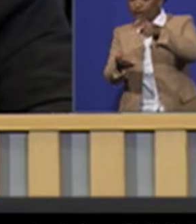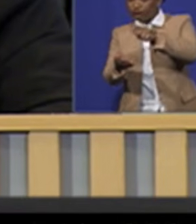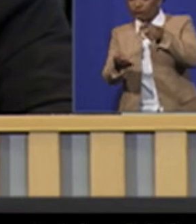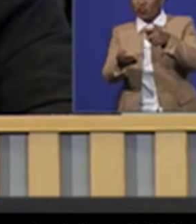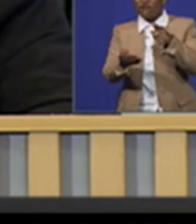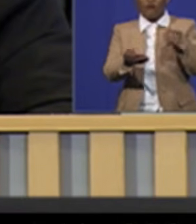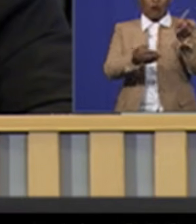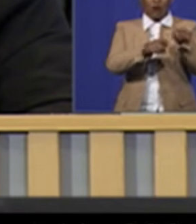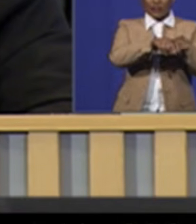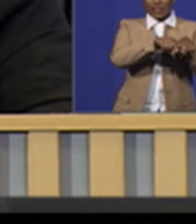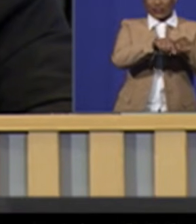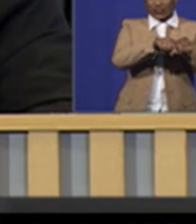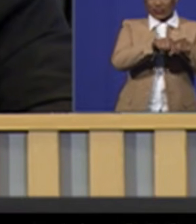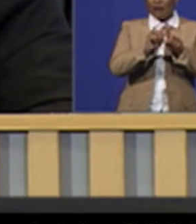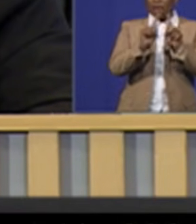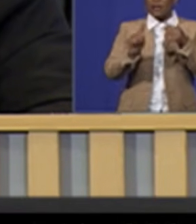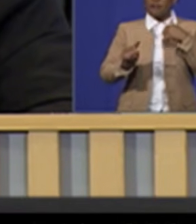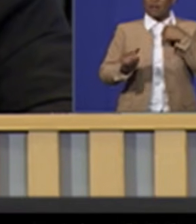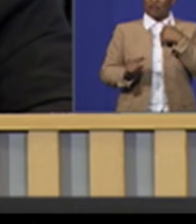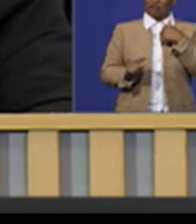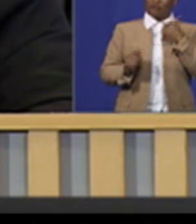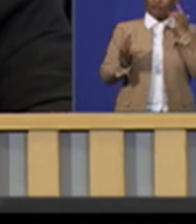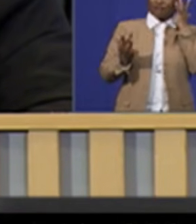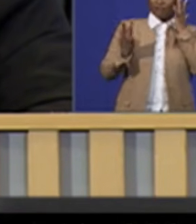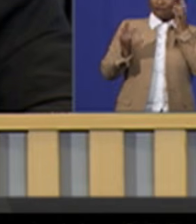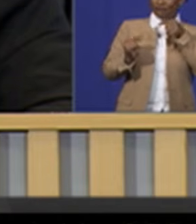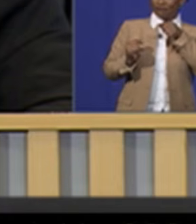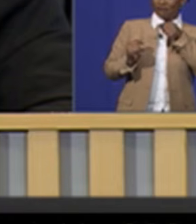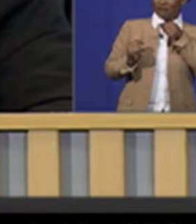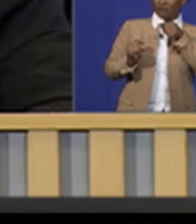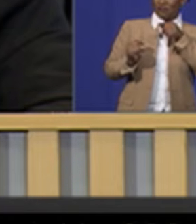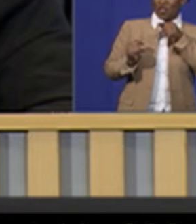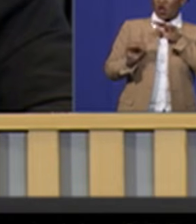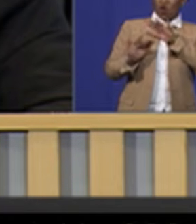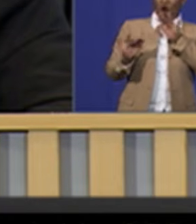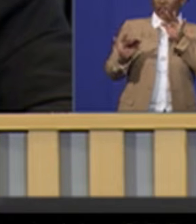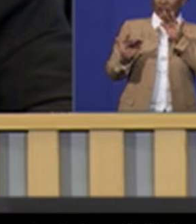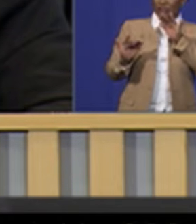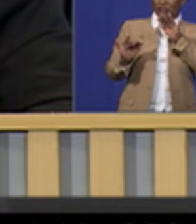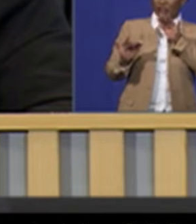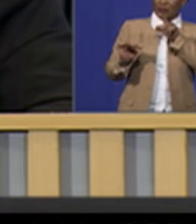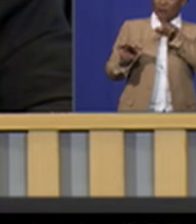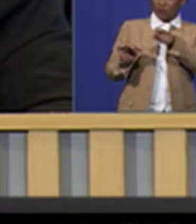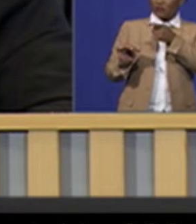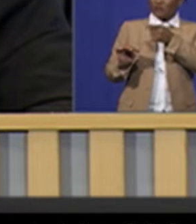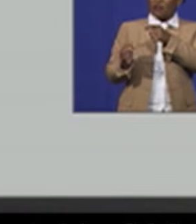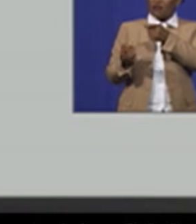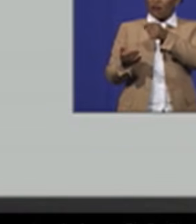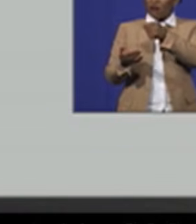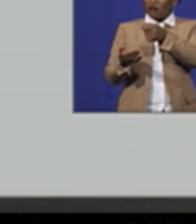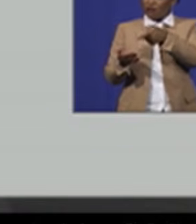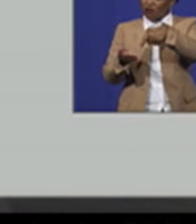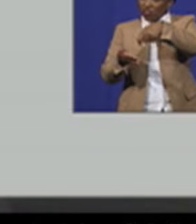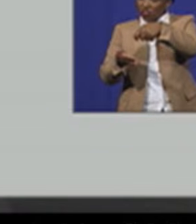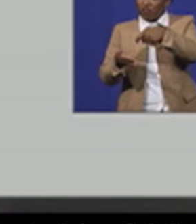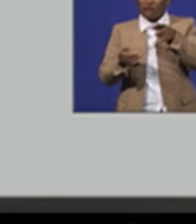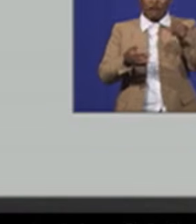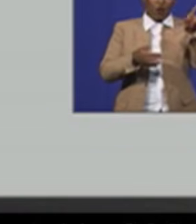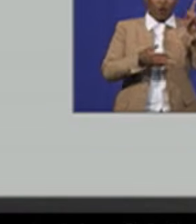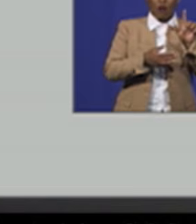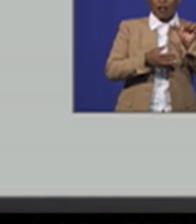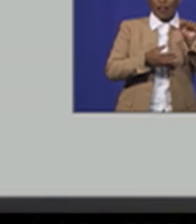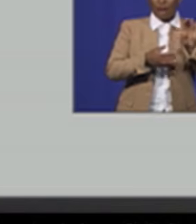that it was never the intention to take this whole batch of exhibits to the Forensic Science Laboratory. Se ne sa